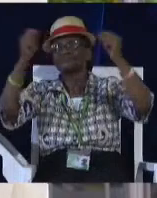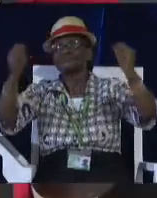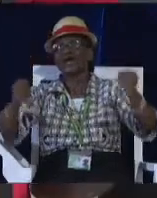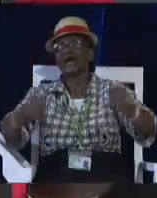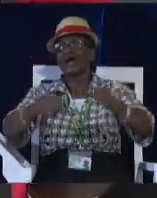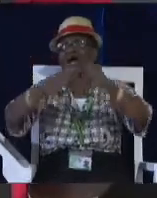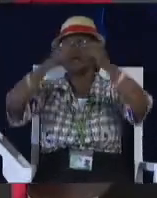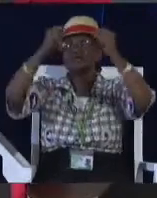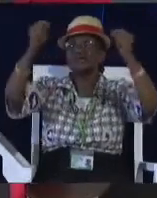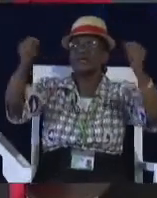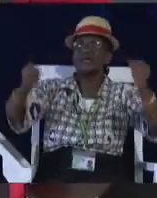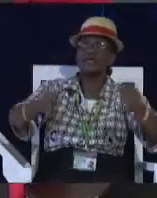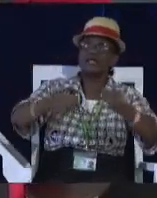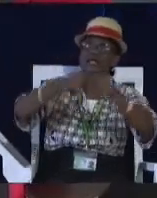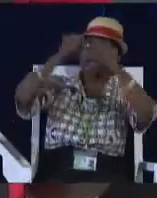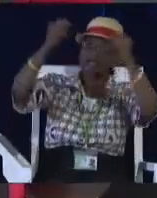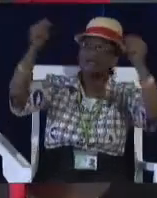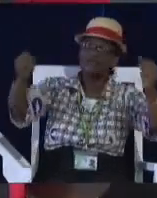am.